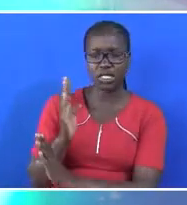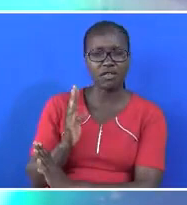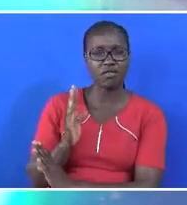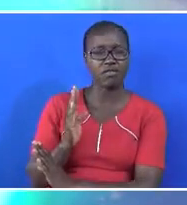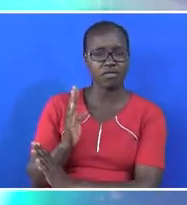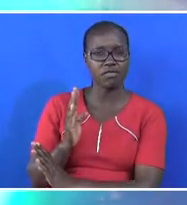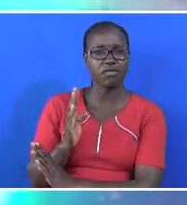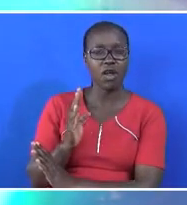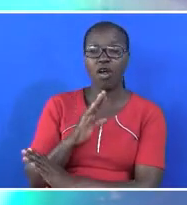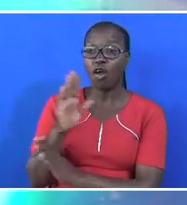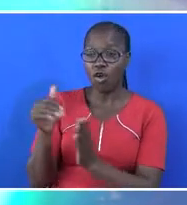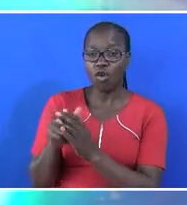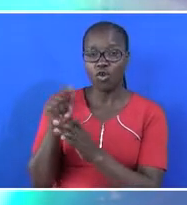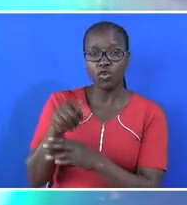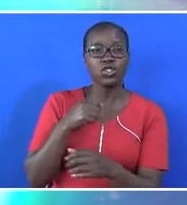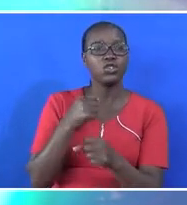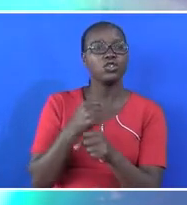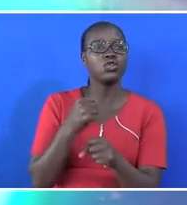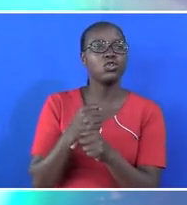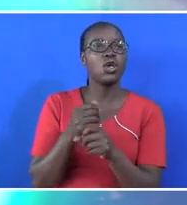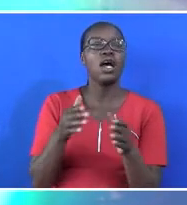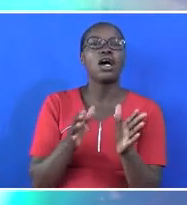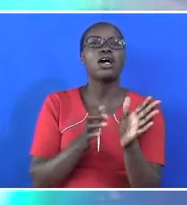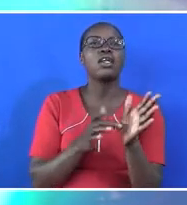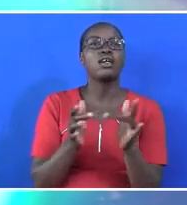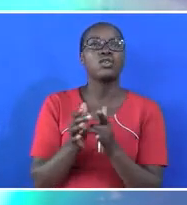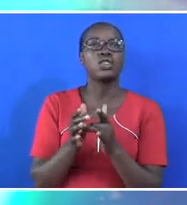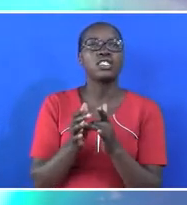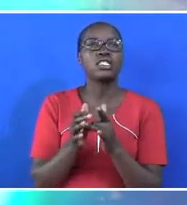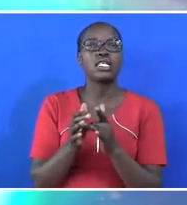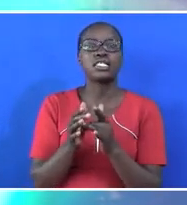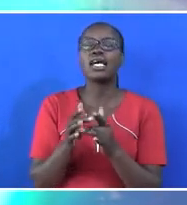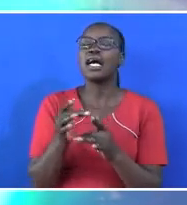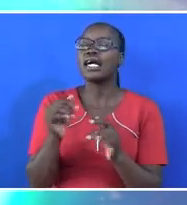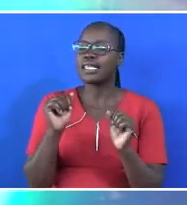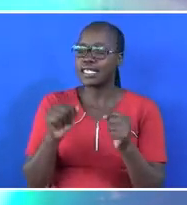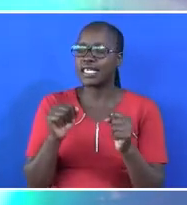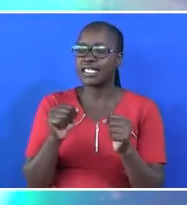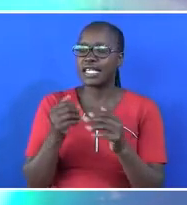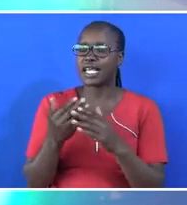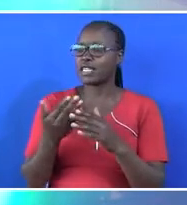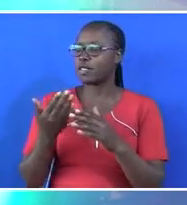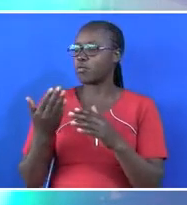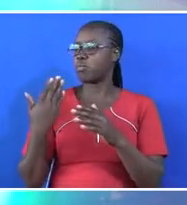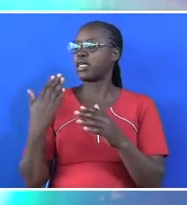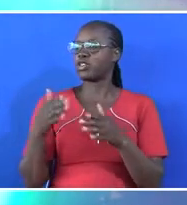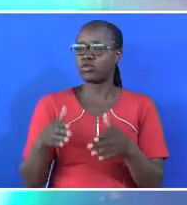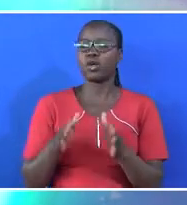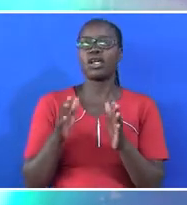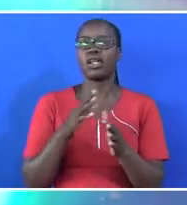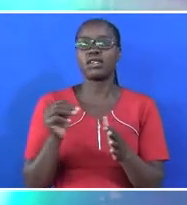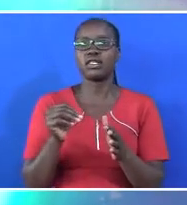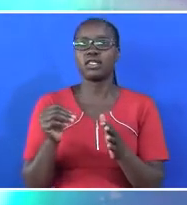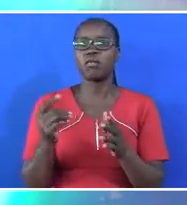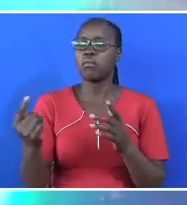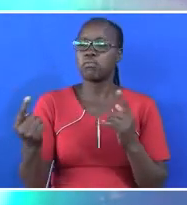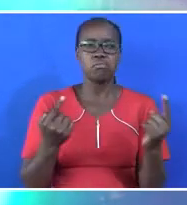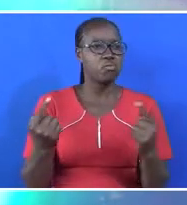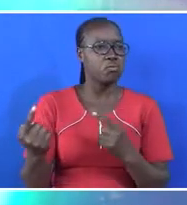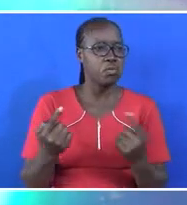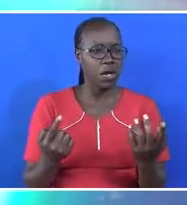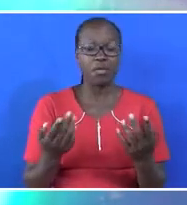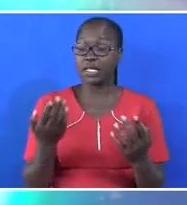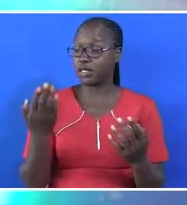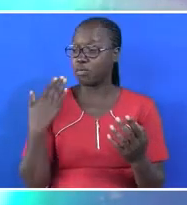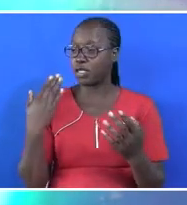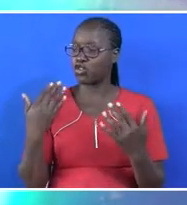someone? All you need to do is to allow Jesus in. Yes. In the past, you allowed them to glance at this. In the